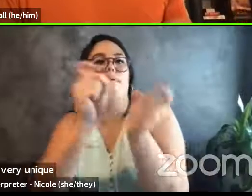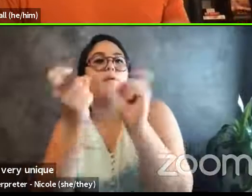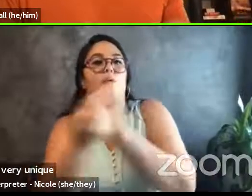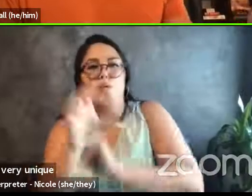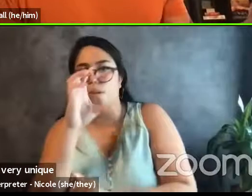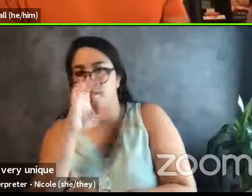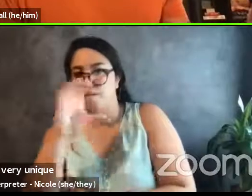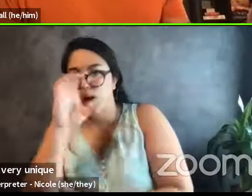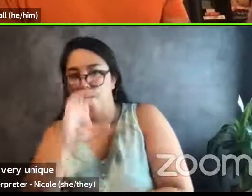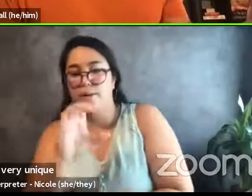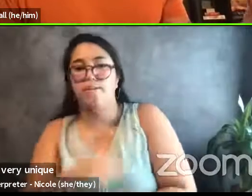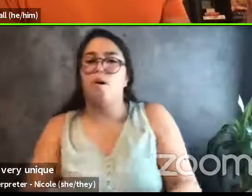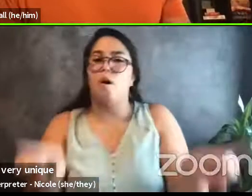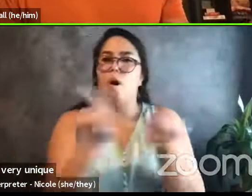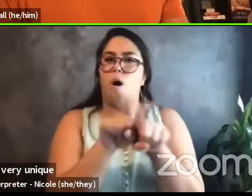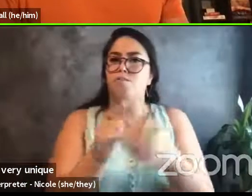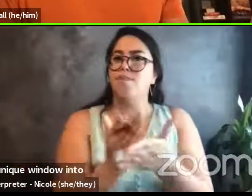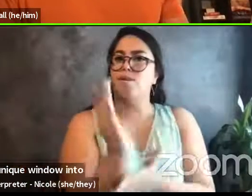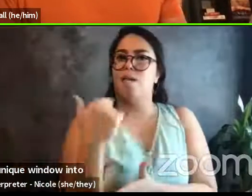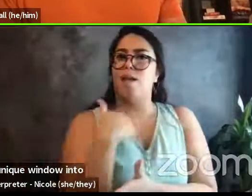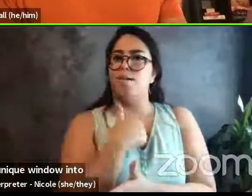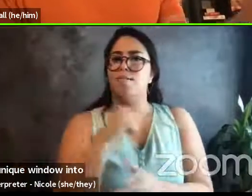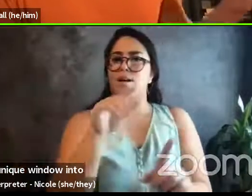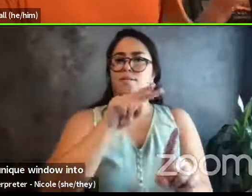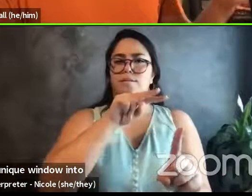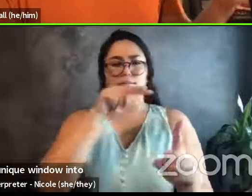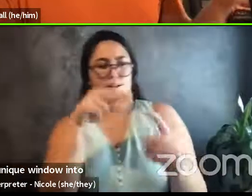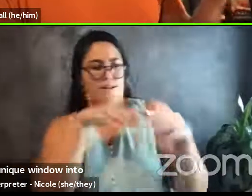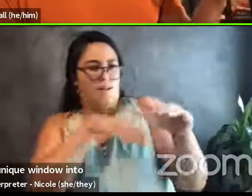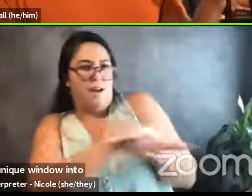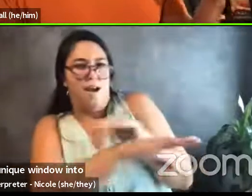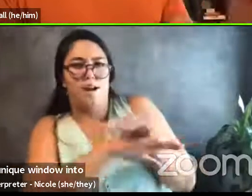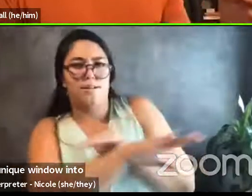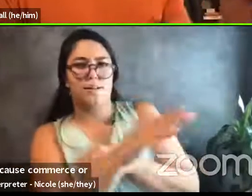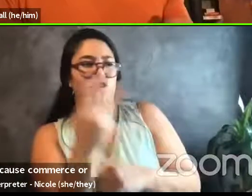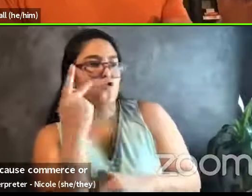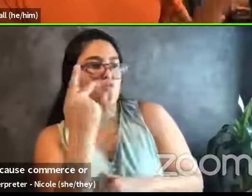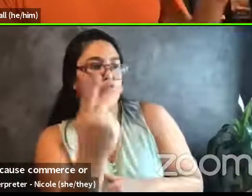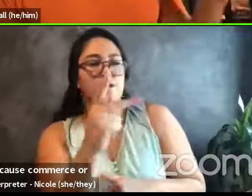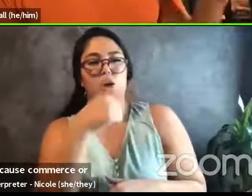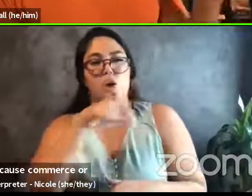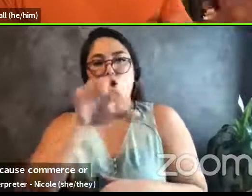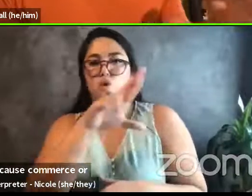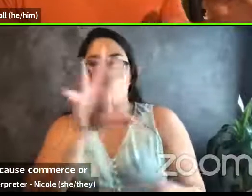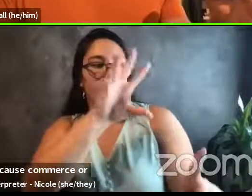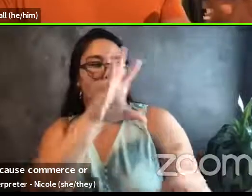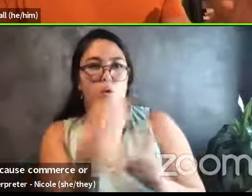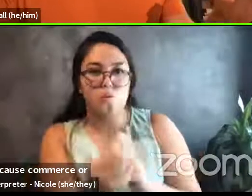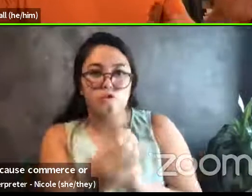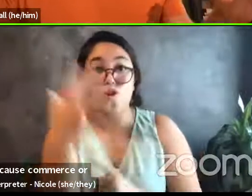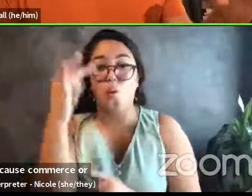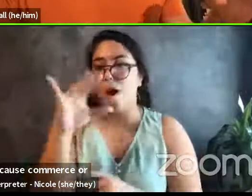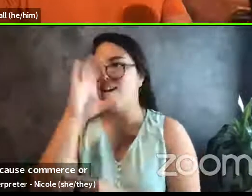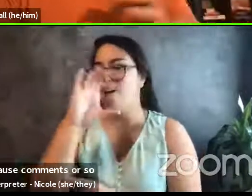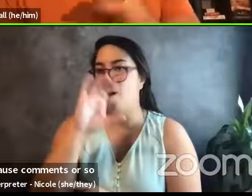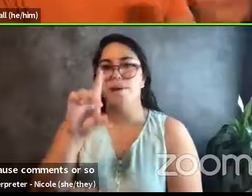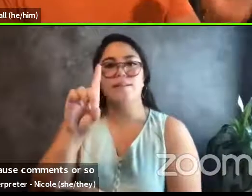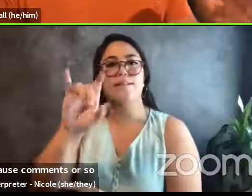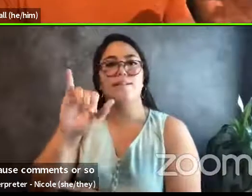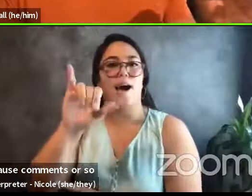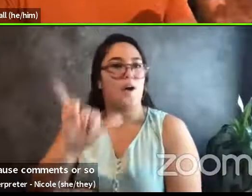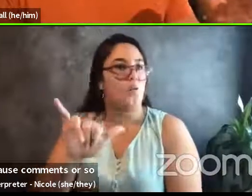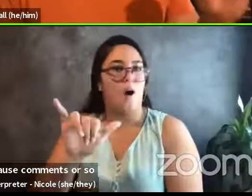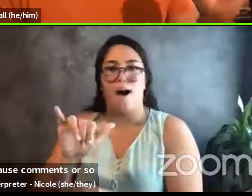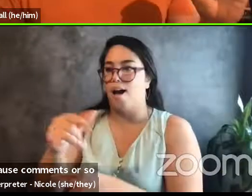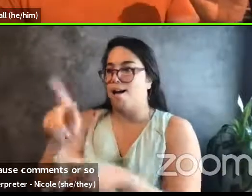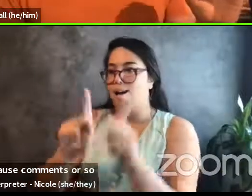window into queer history and culture, right? Because comics are so DIY and happening on the ground and requiring no